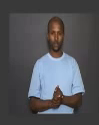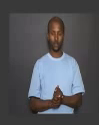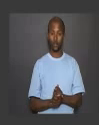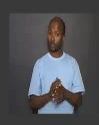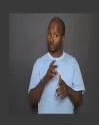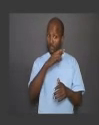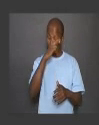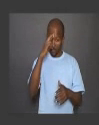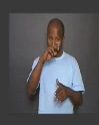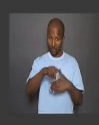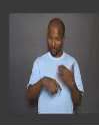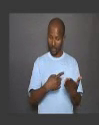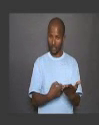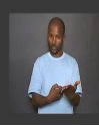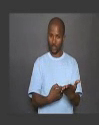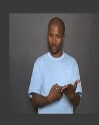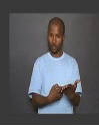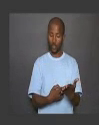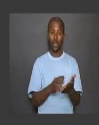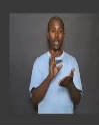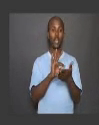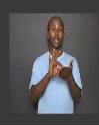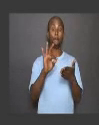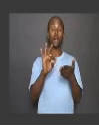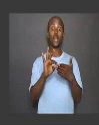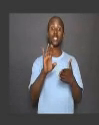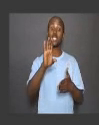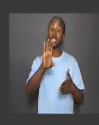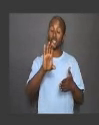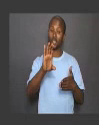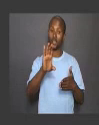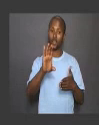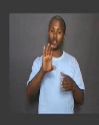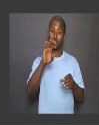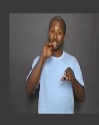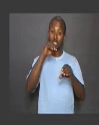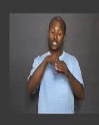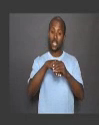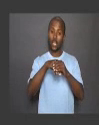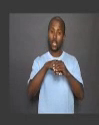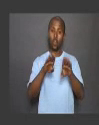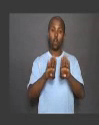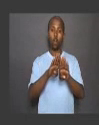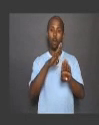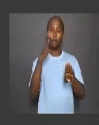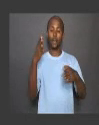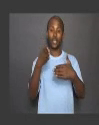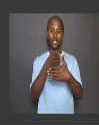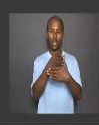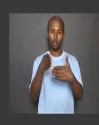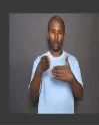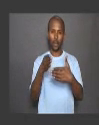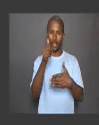In this case, there is a number c in the open interval